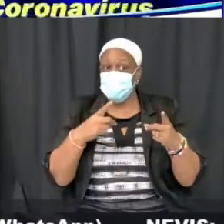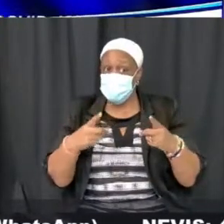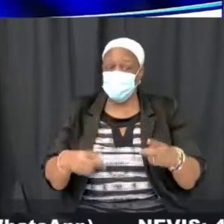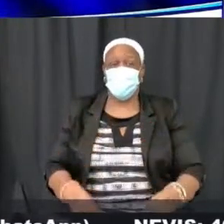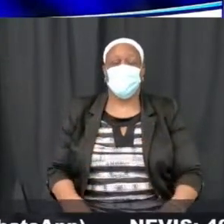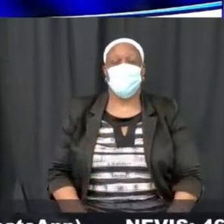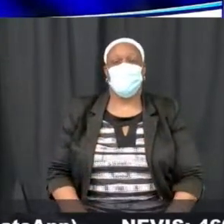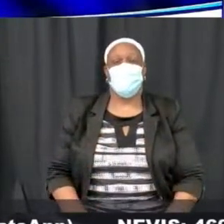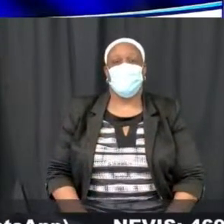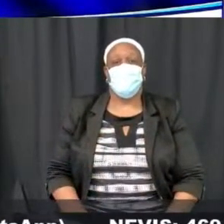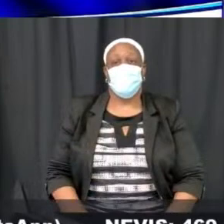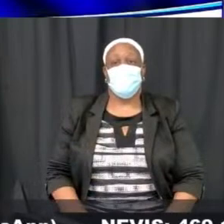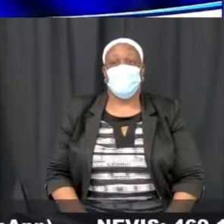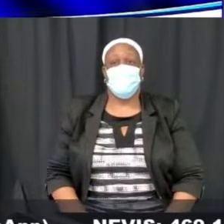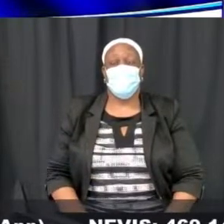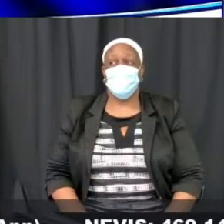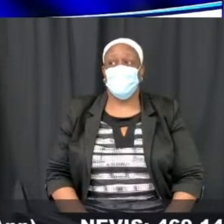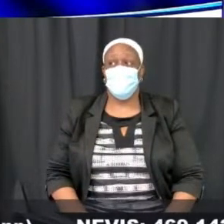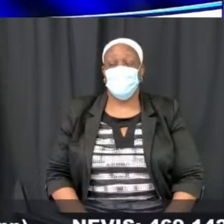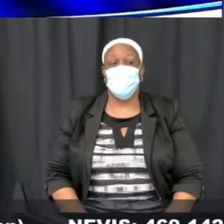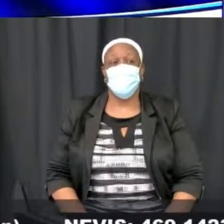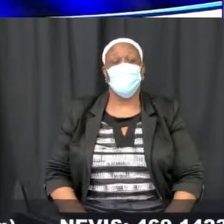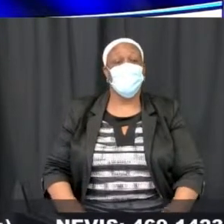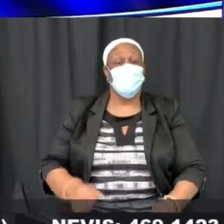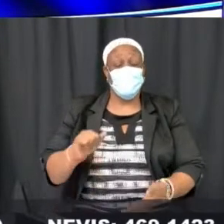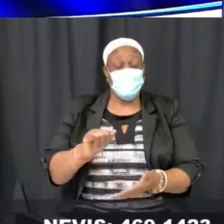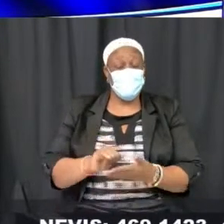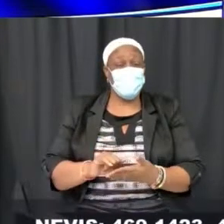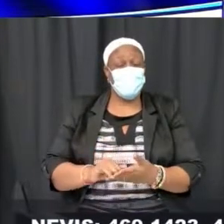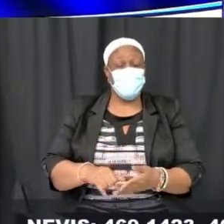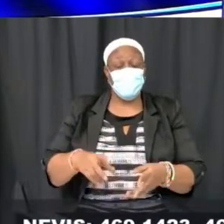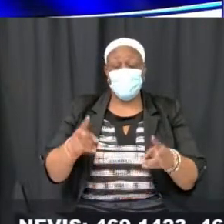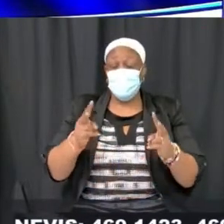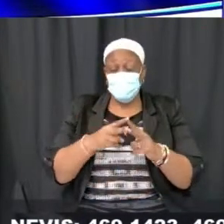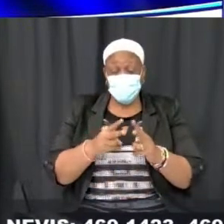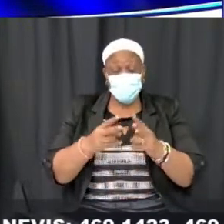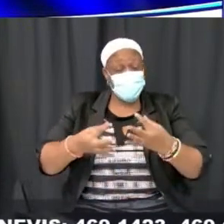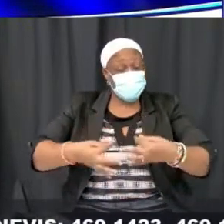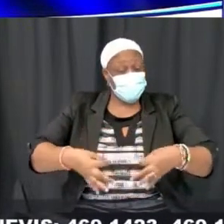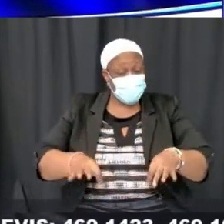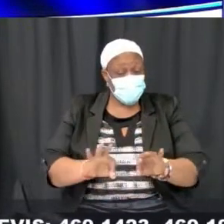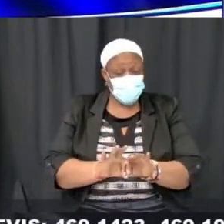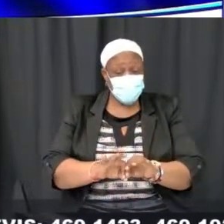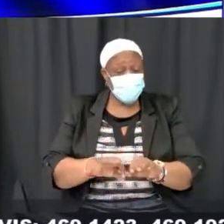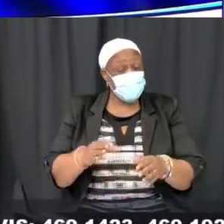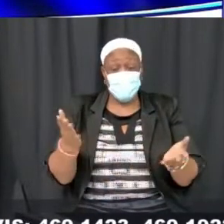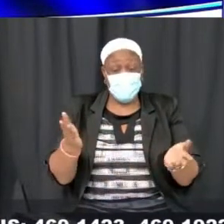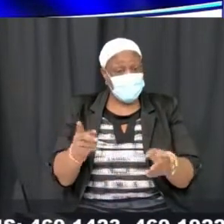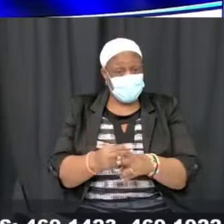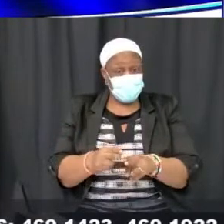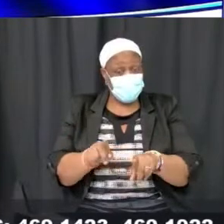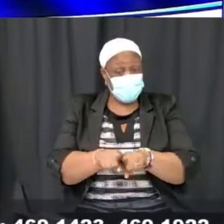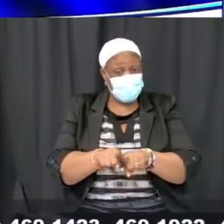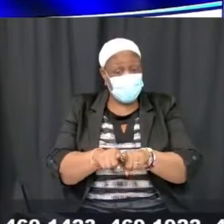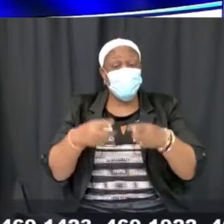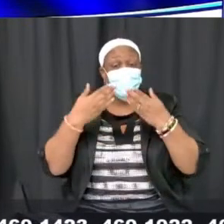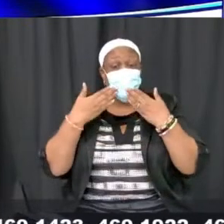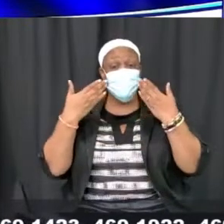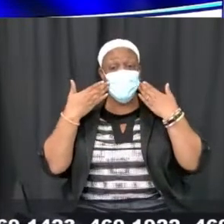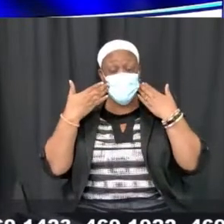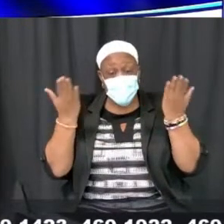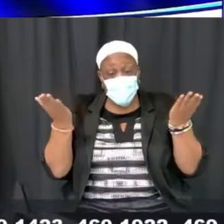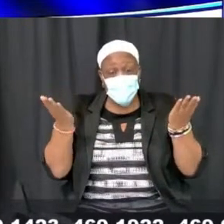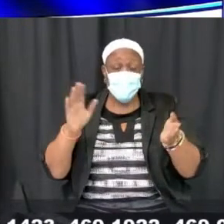These critical practices and procedures are now the inevitable and can almost be